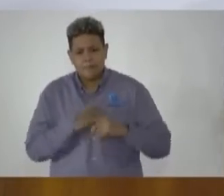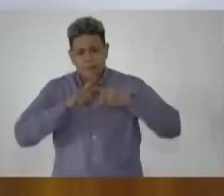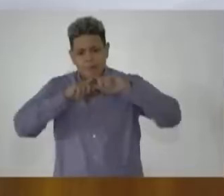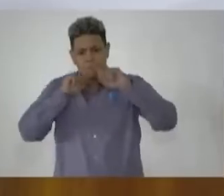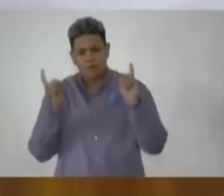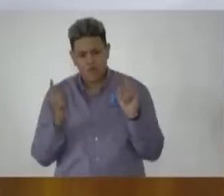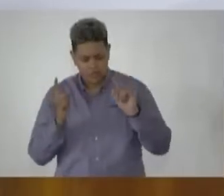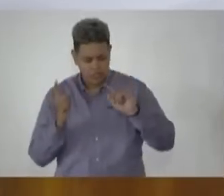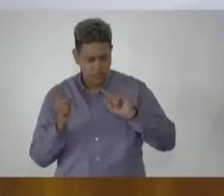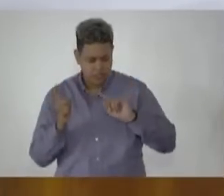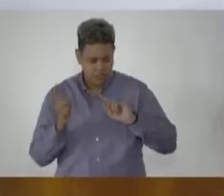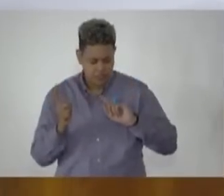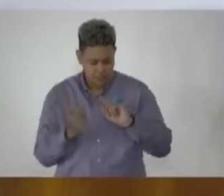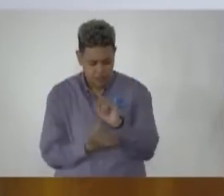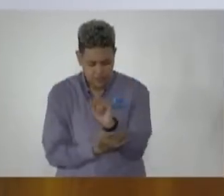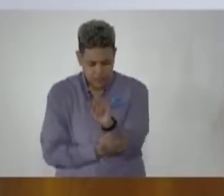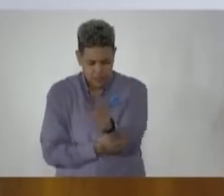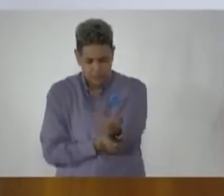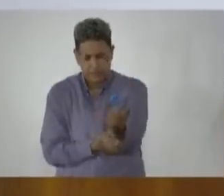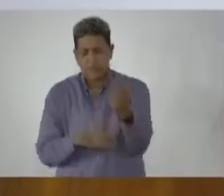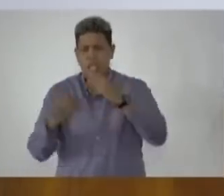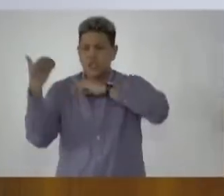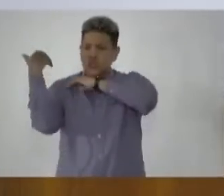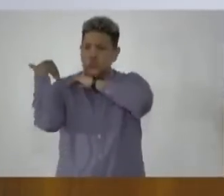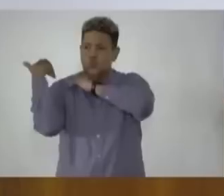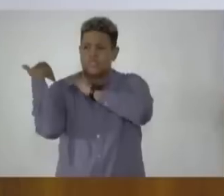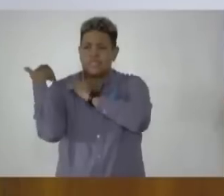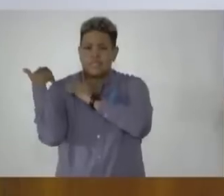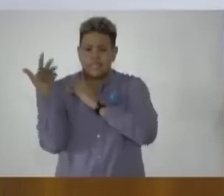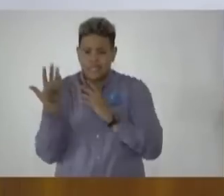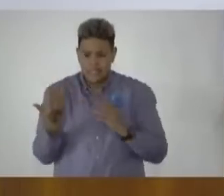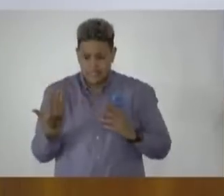but a duty